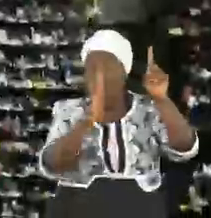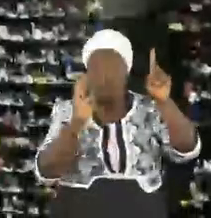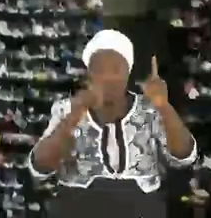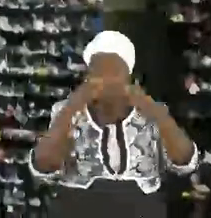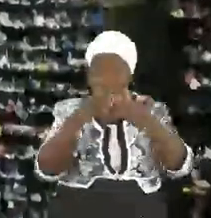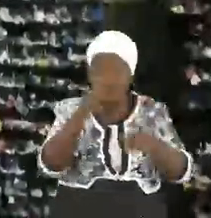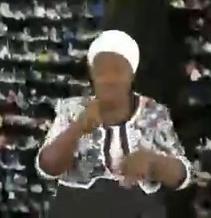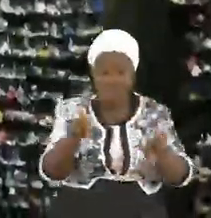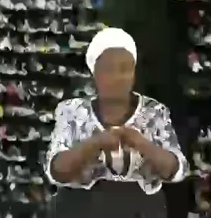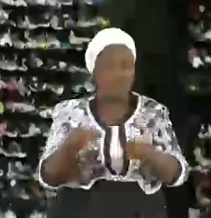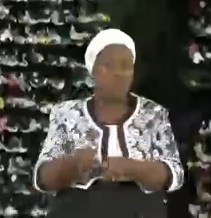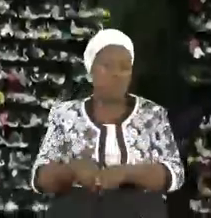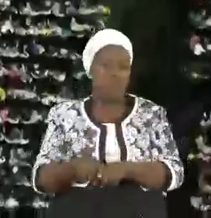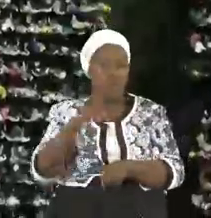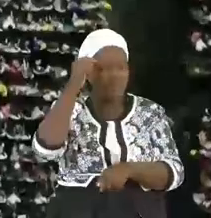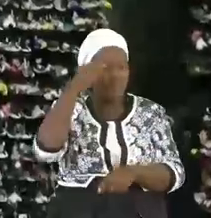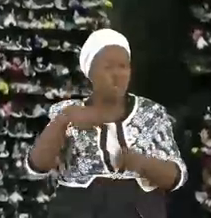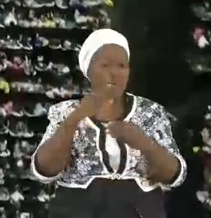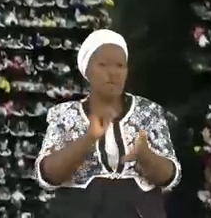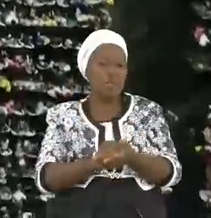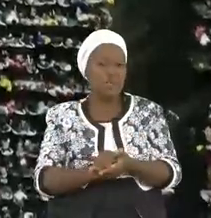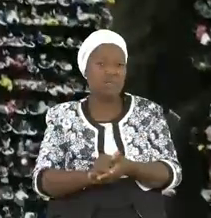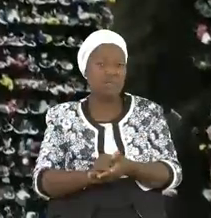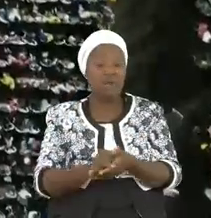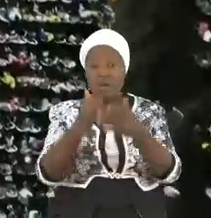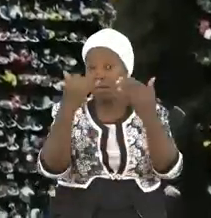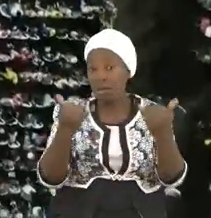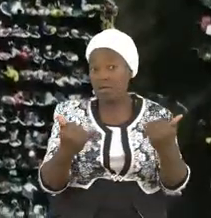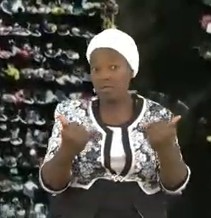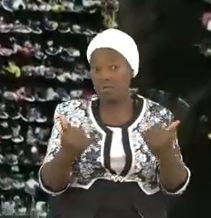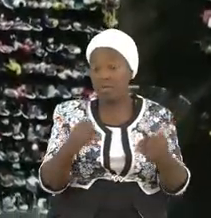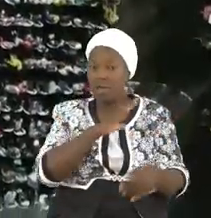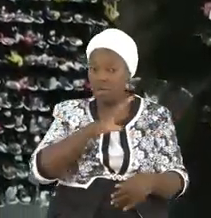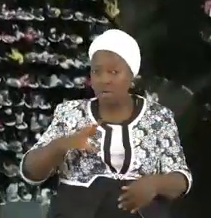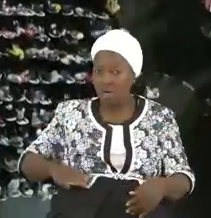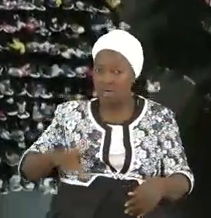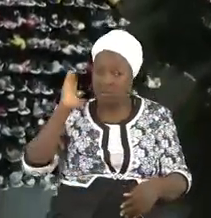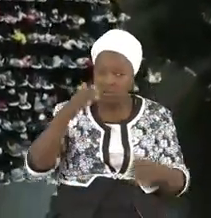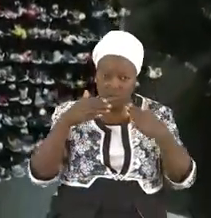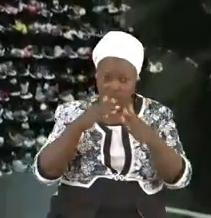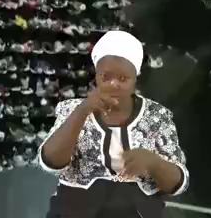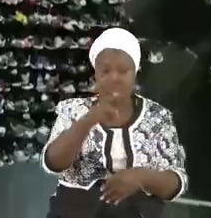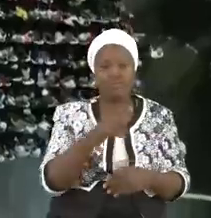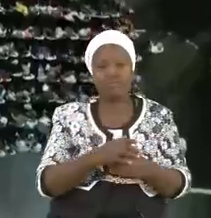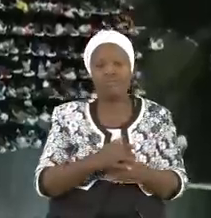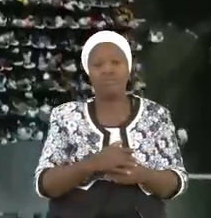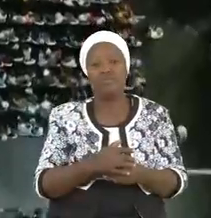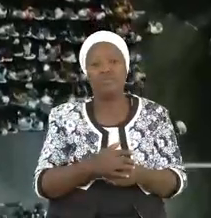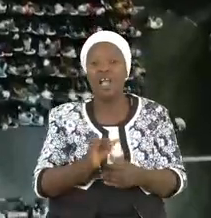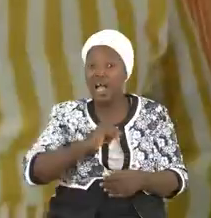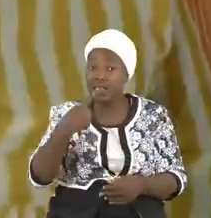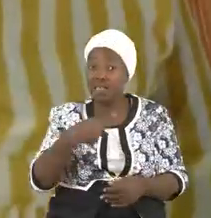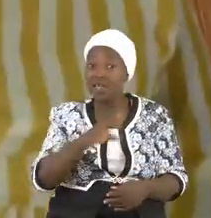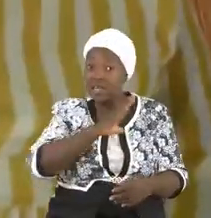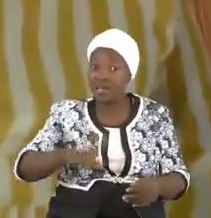that? Now, Christ will lead you. I said Christ